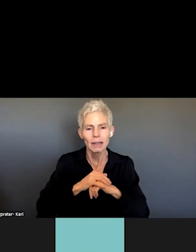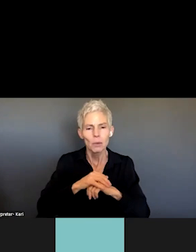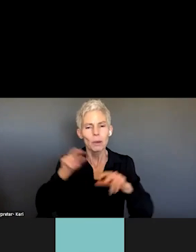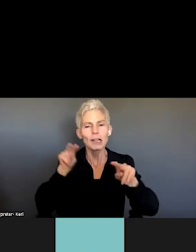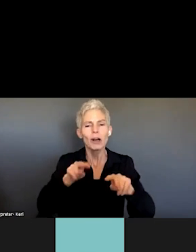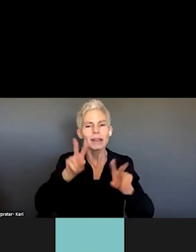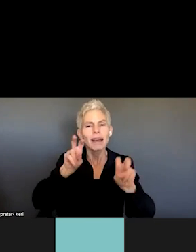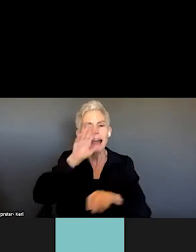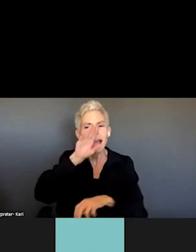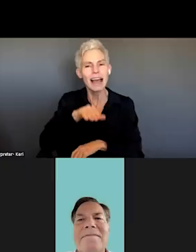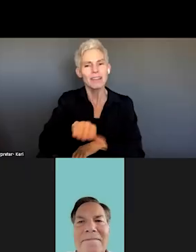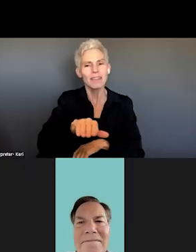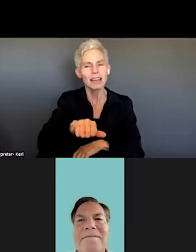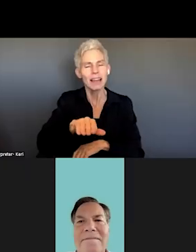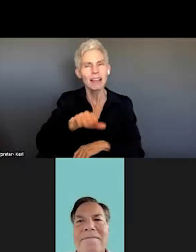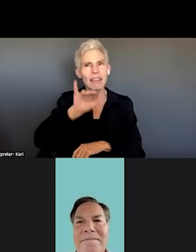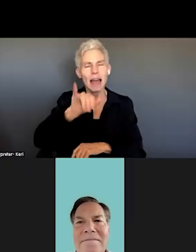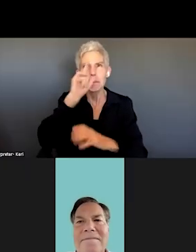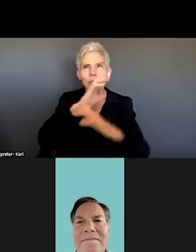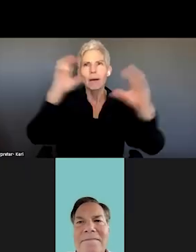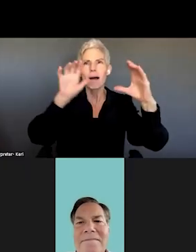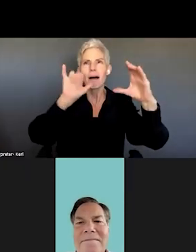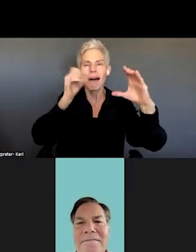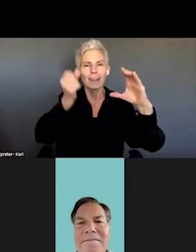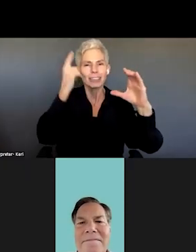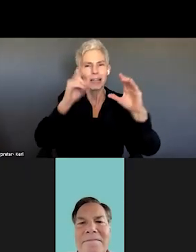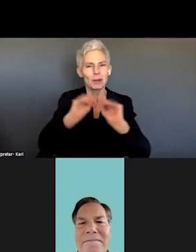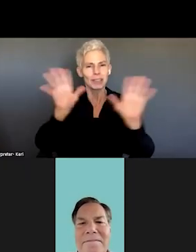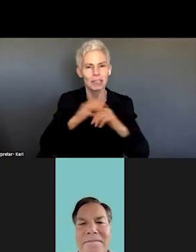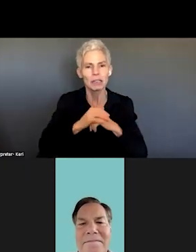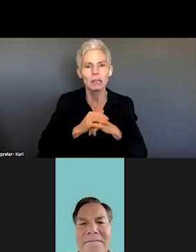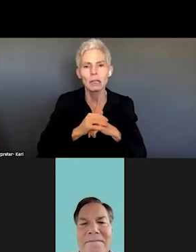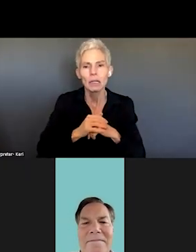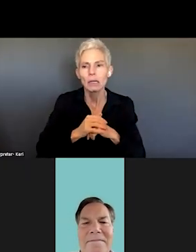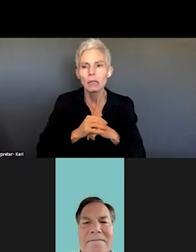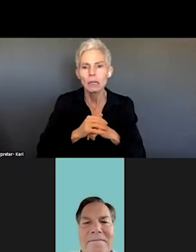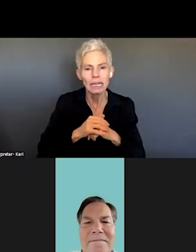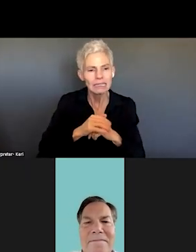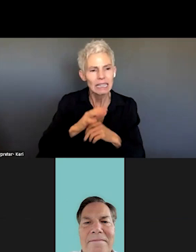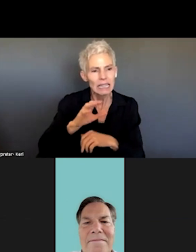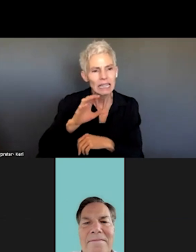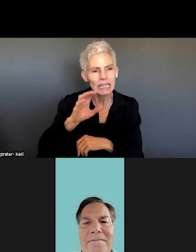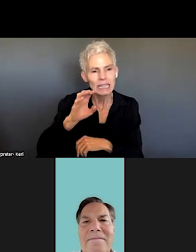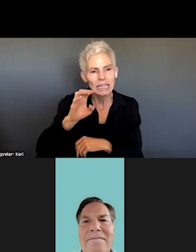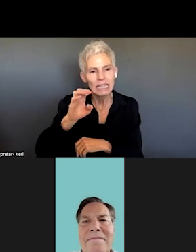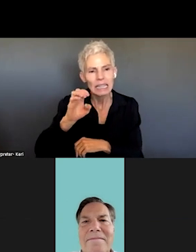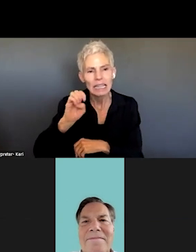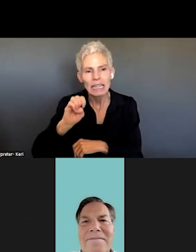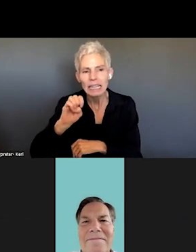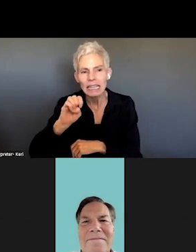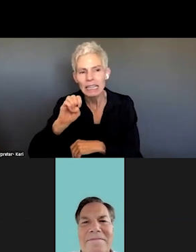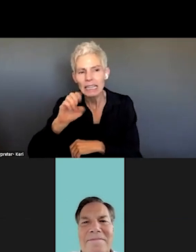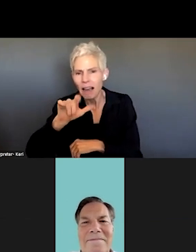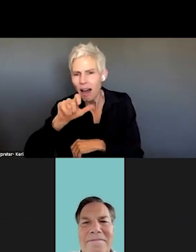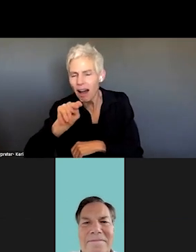the bigger picture. And let's go to, is it Elon or Ellen? Yes, Elon. Okay,